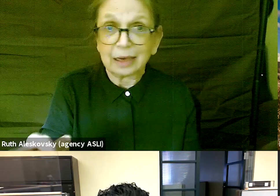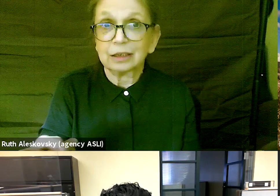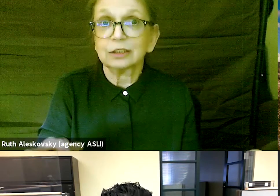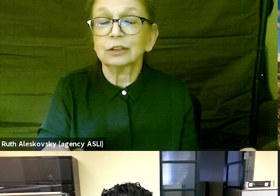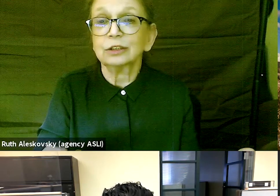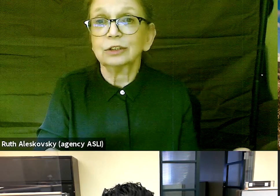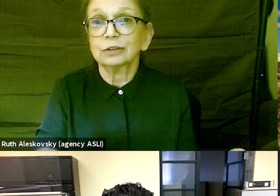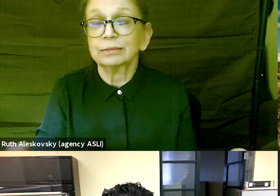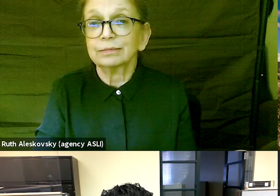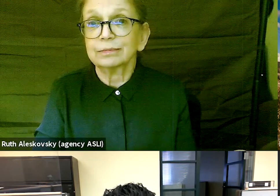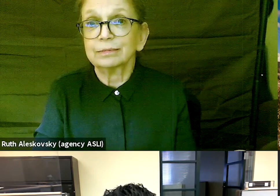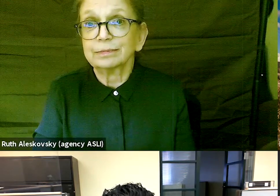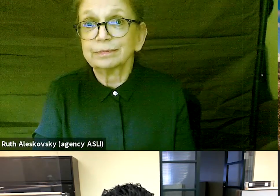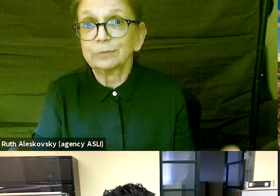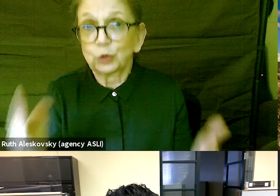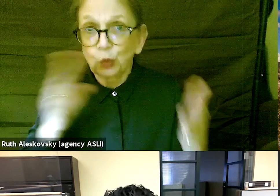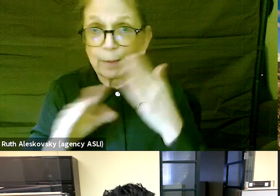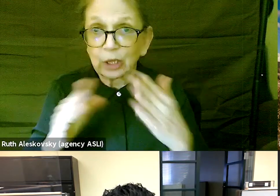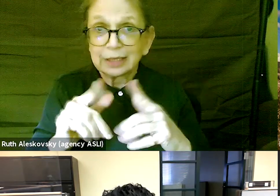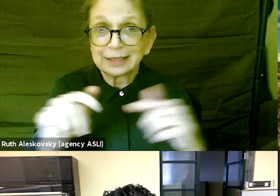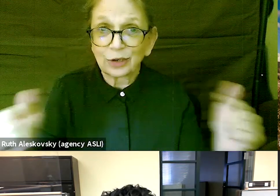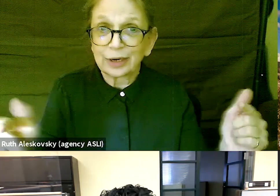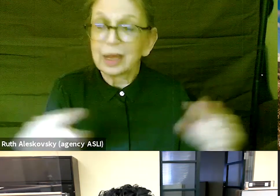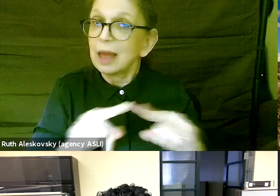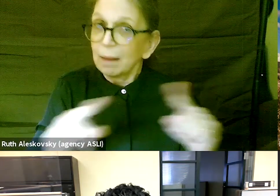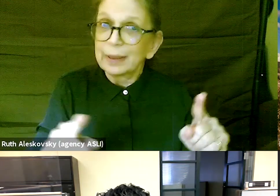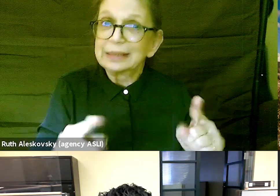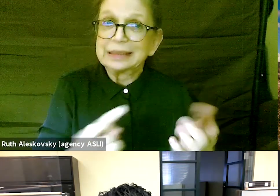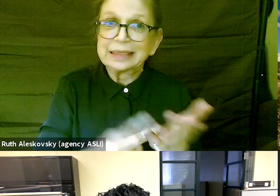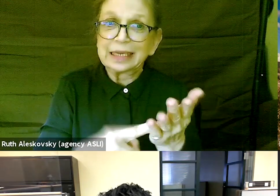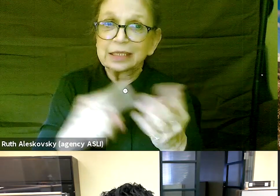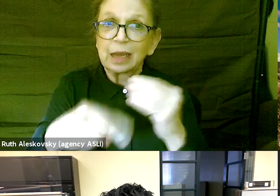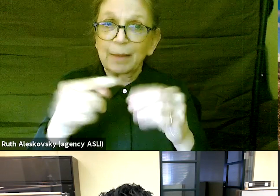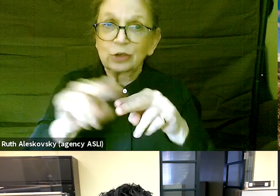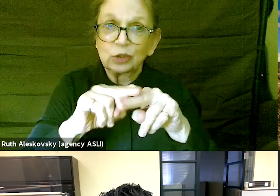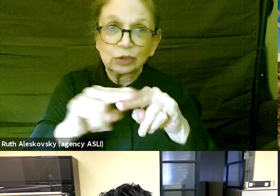Once you talk about, trades during rush hour, for example.